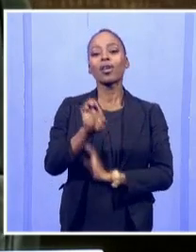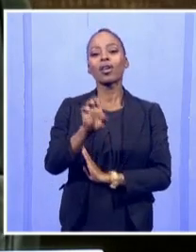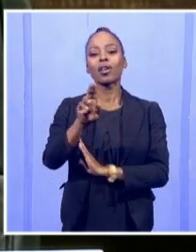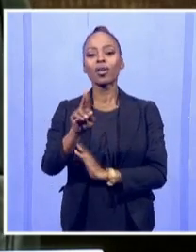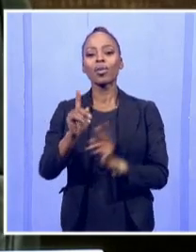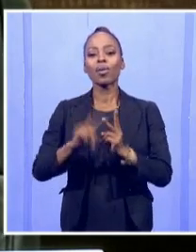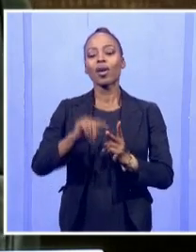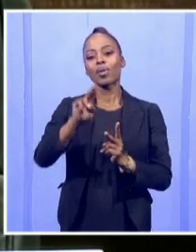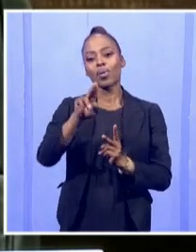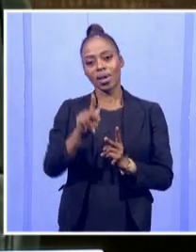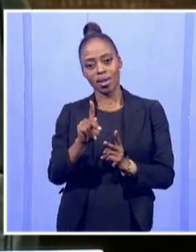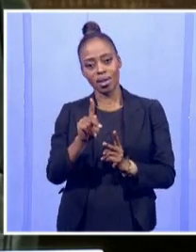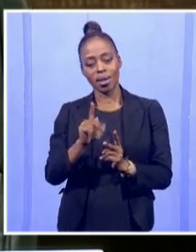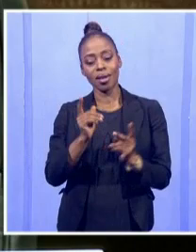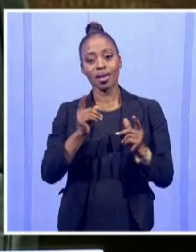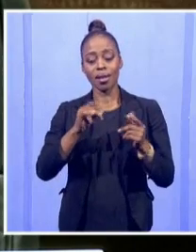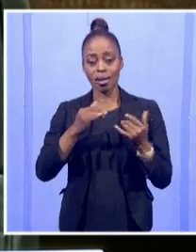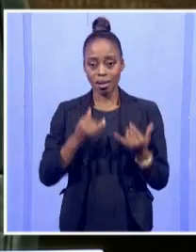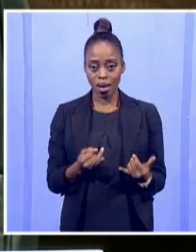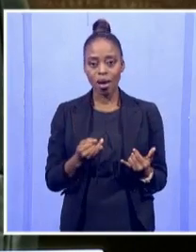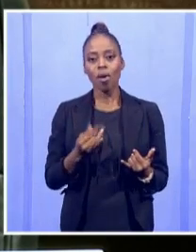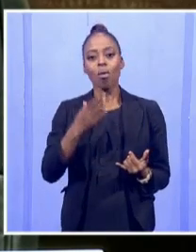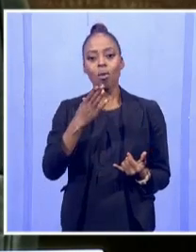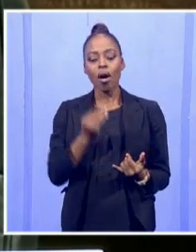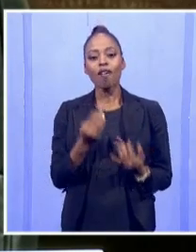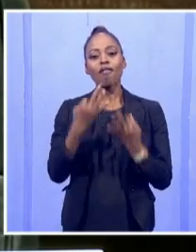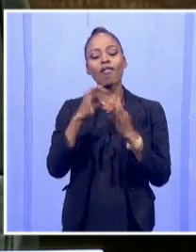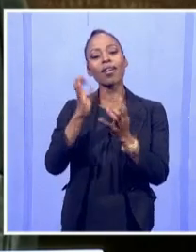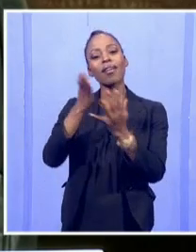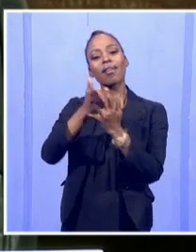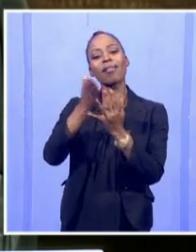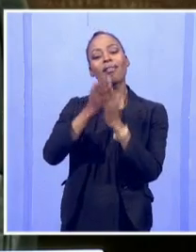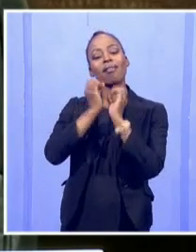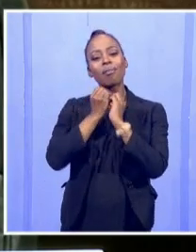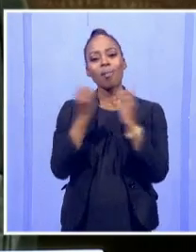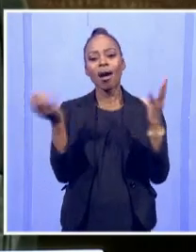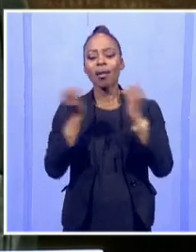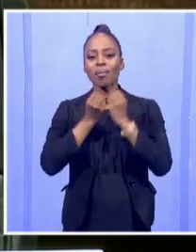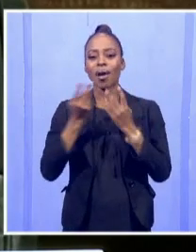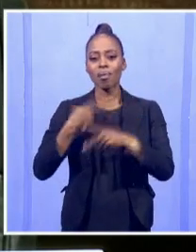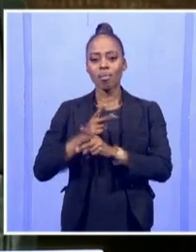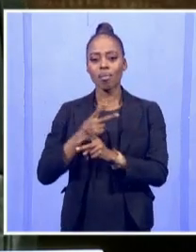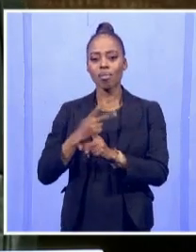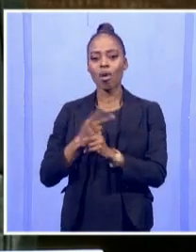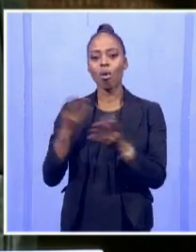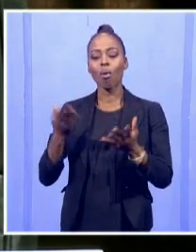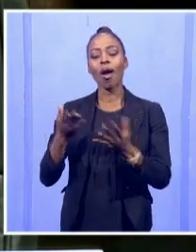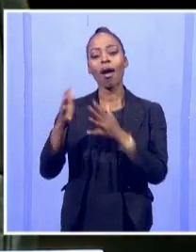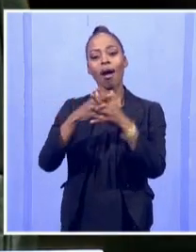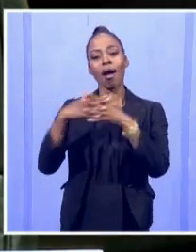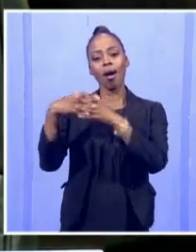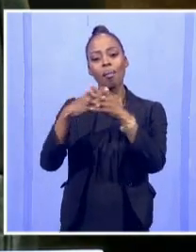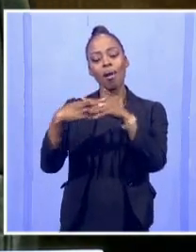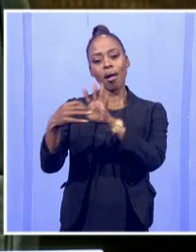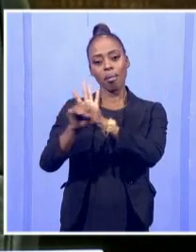United Kingdom, and we have duty-free access for a large number of products to the United States market. We're